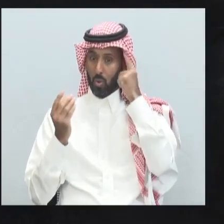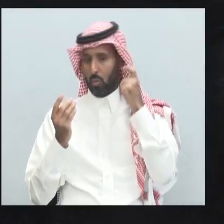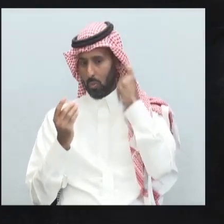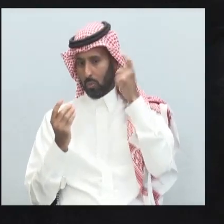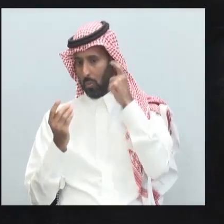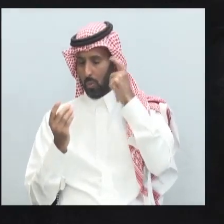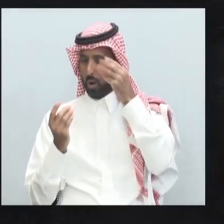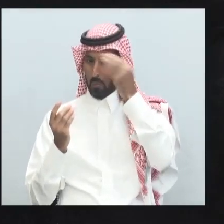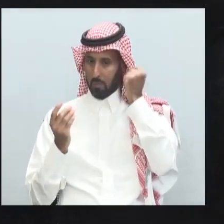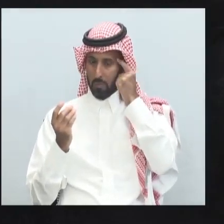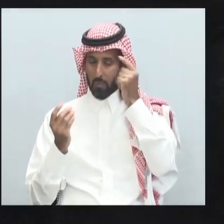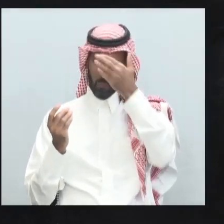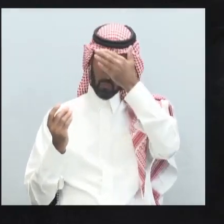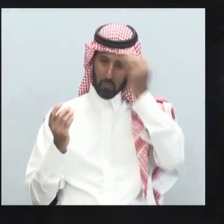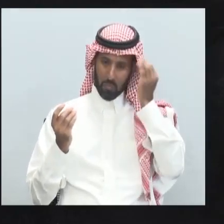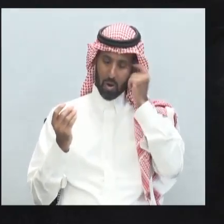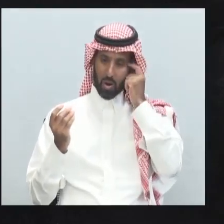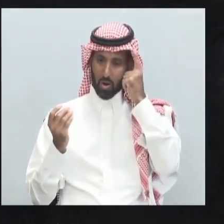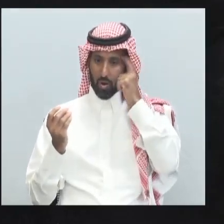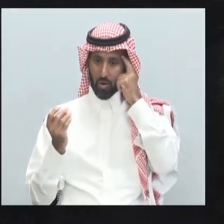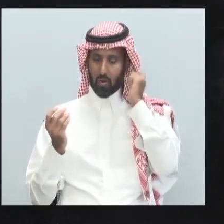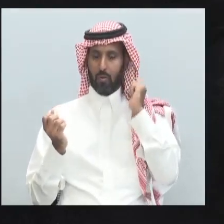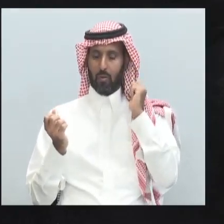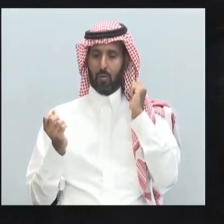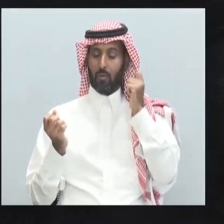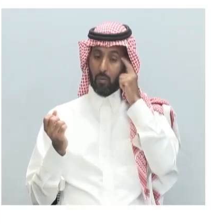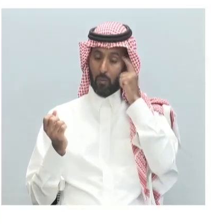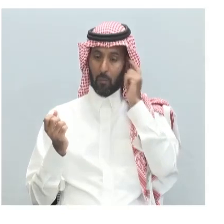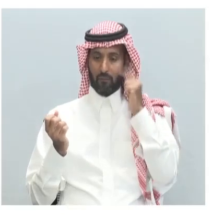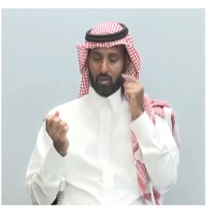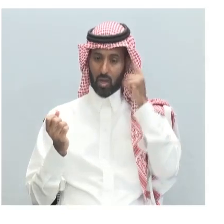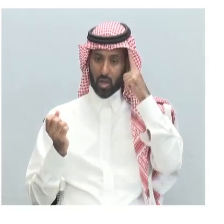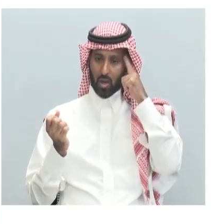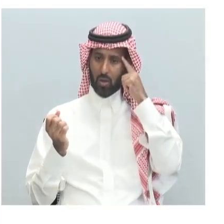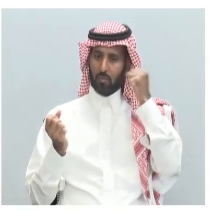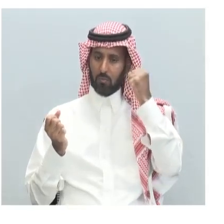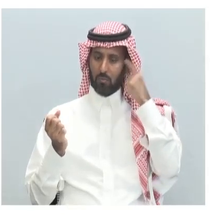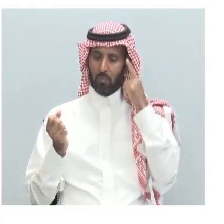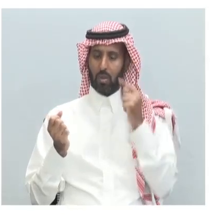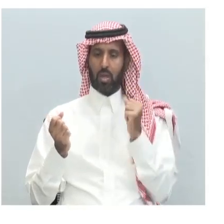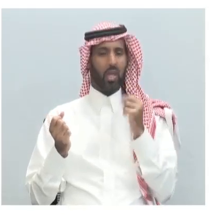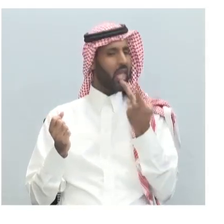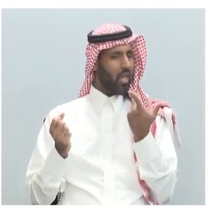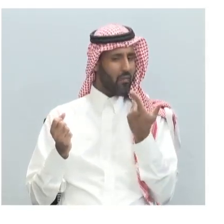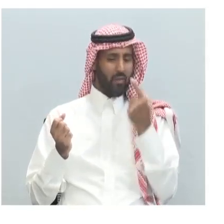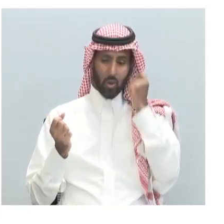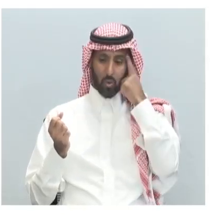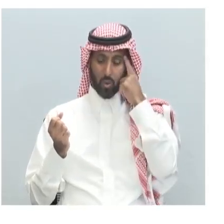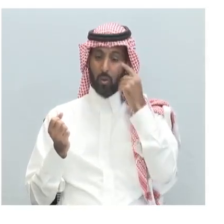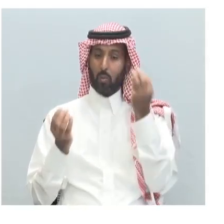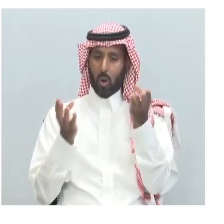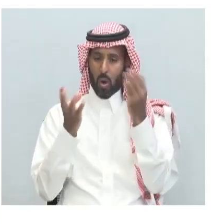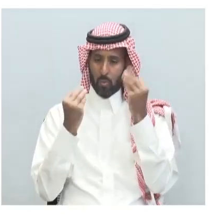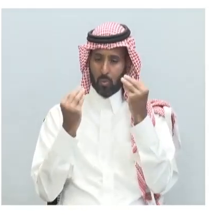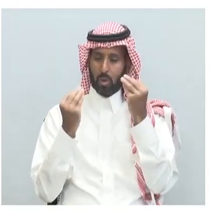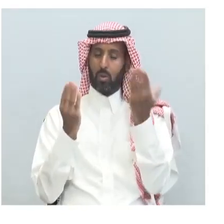you remember, you memorize by your mind. So we have a mind here and it's healthy. Okay, it's good. What does it mean